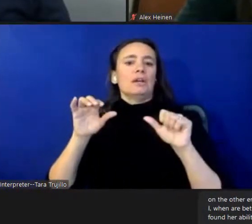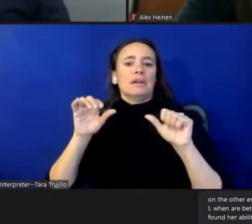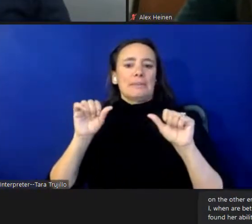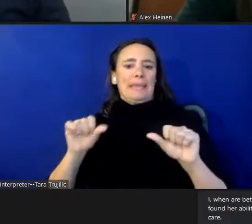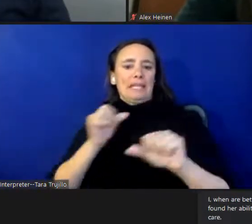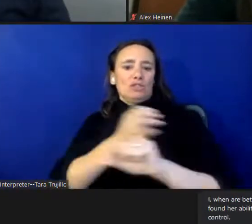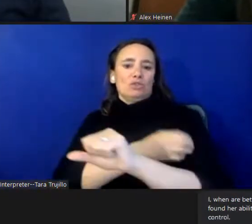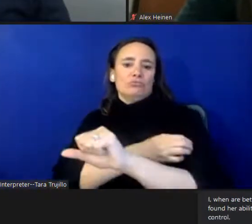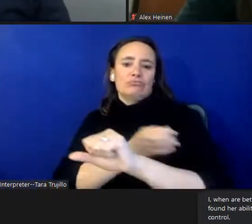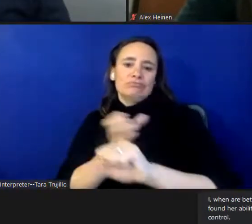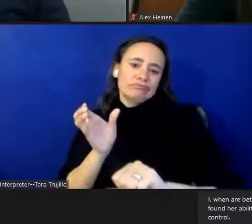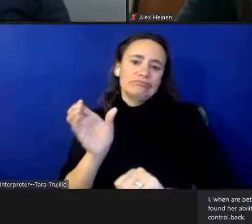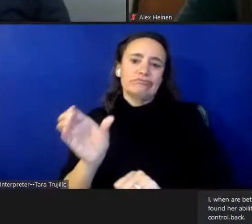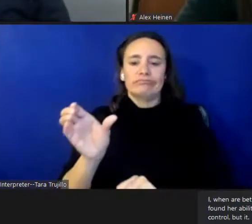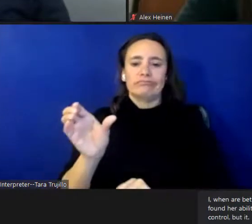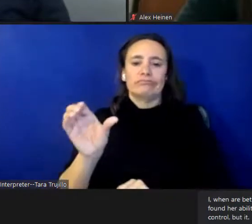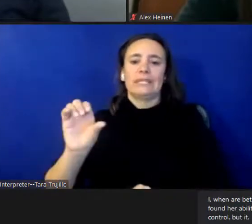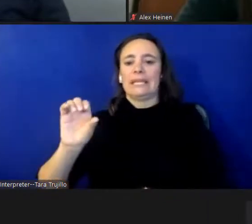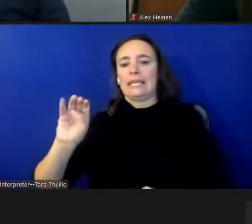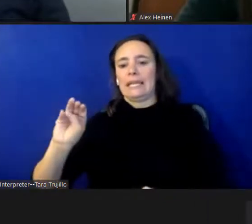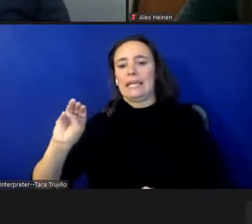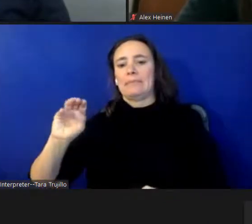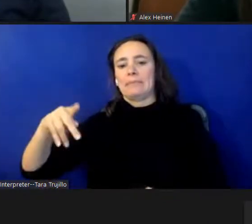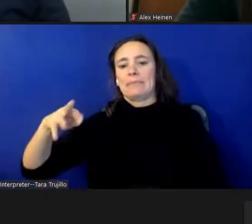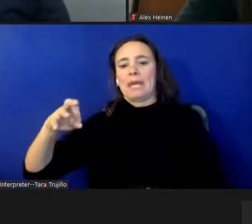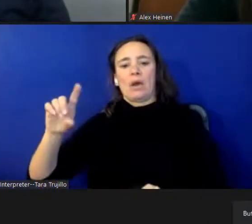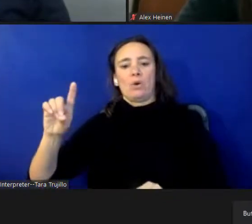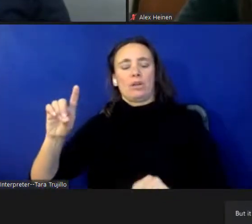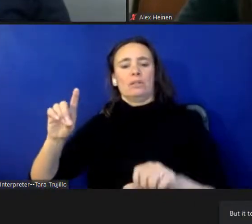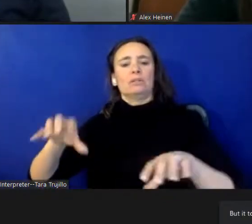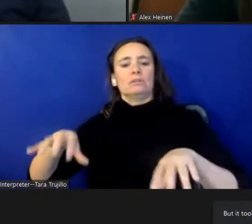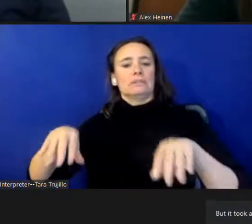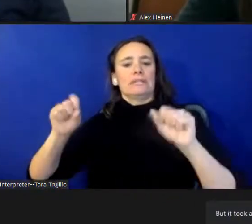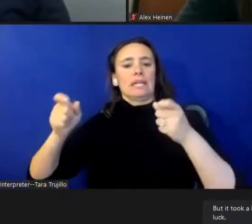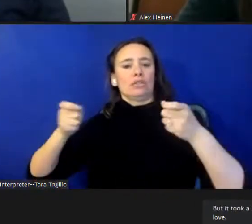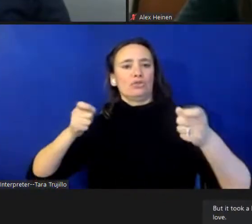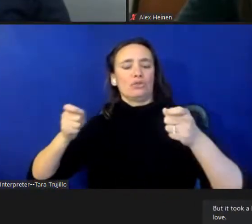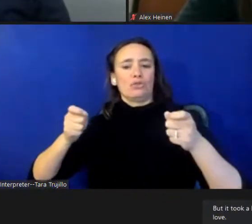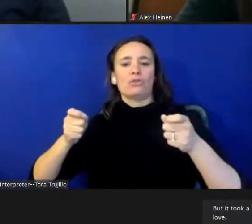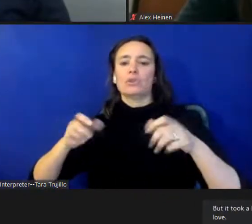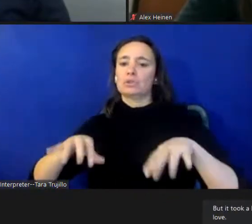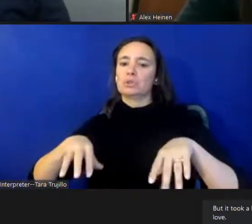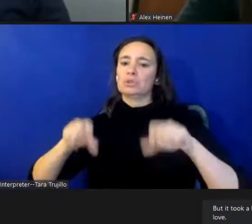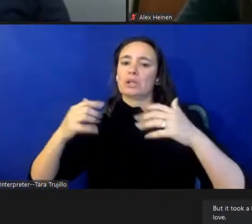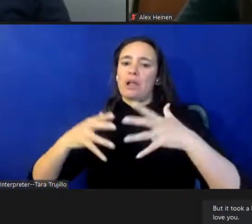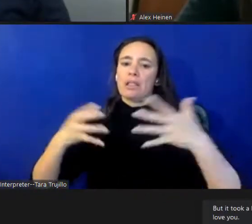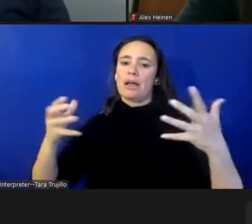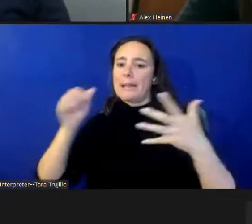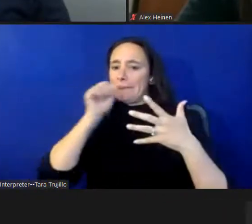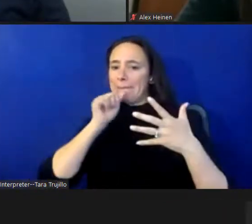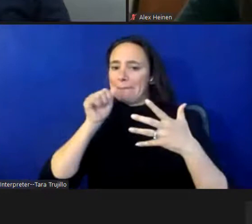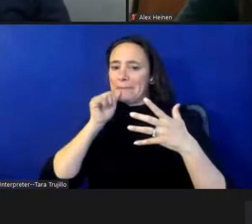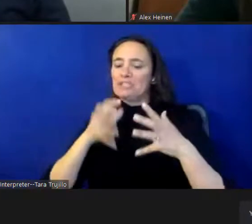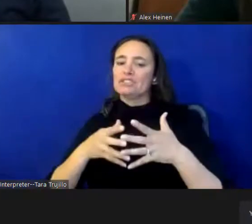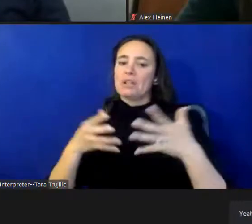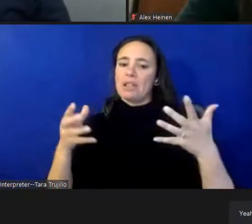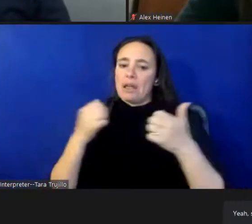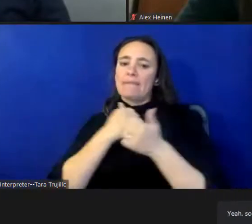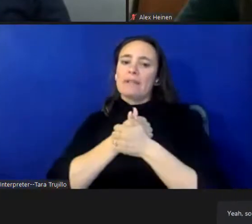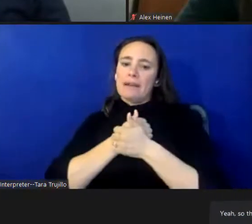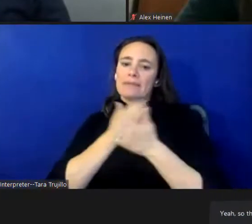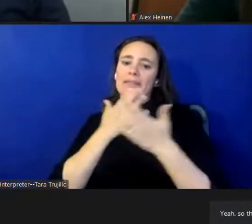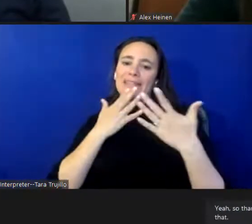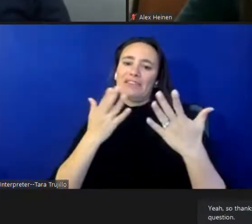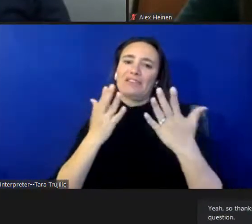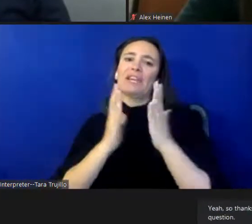take control. But it took a lot of patience and a lot of love. Yeah, so thanks for asking. But yes, I did